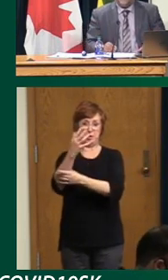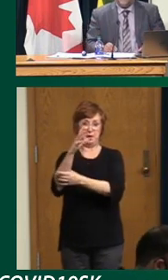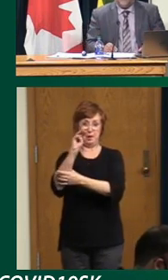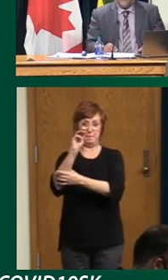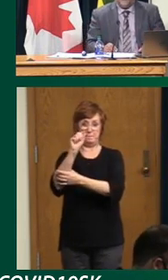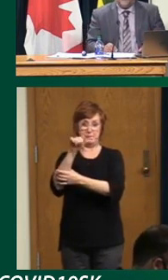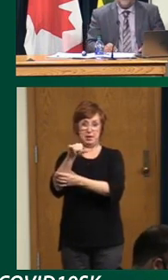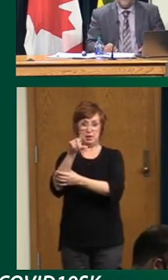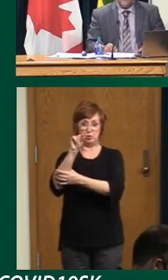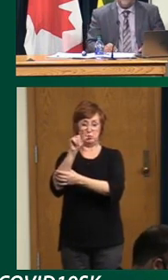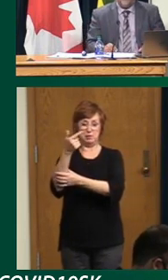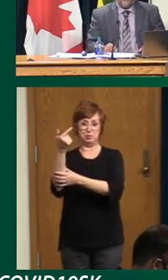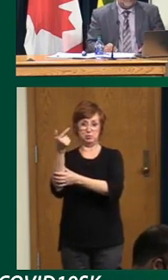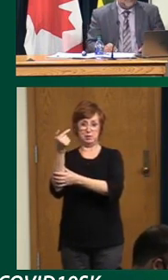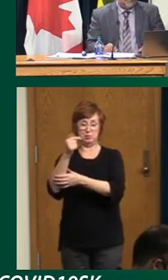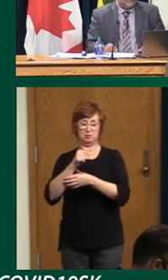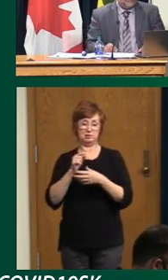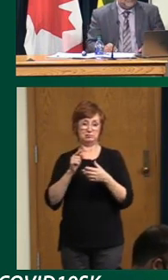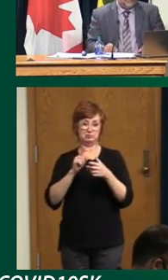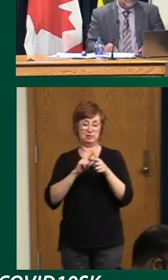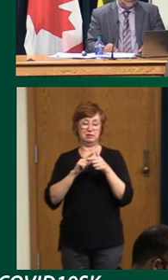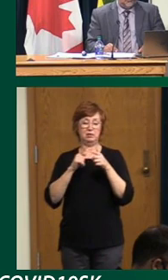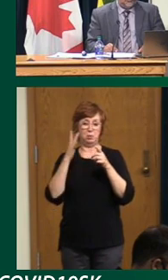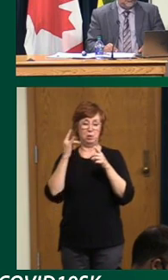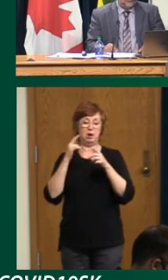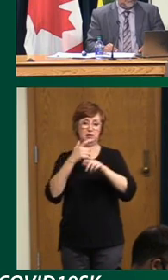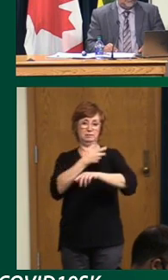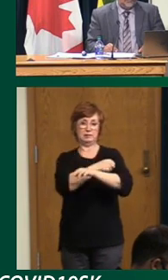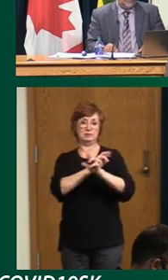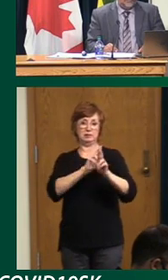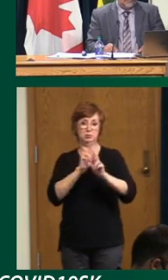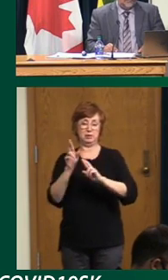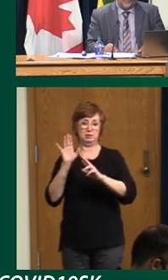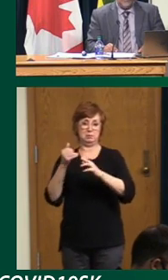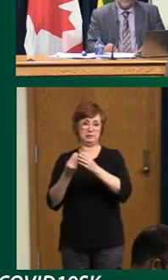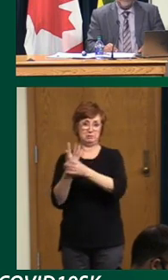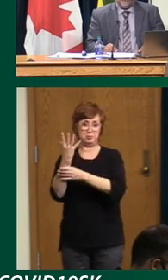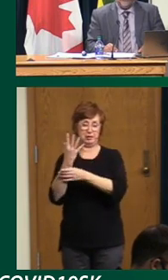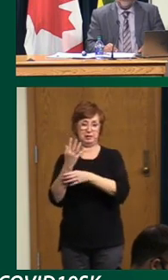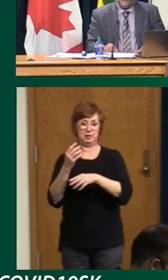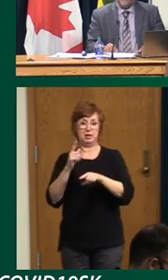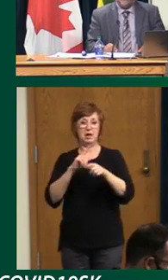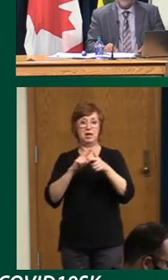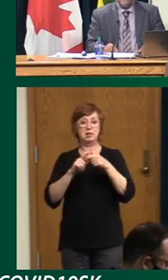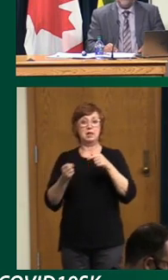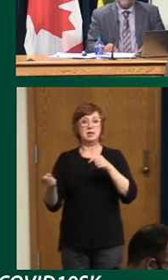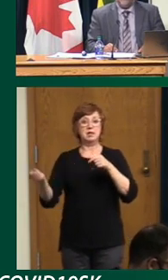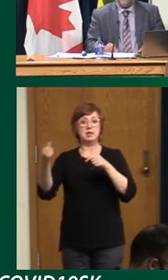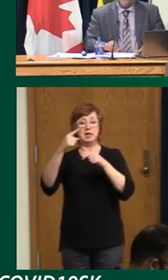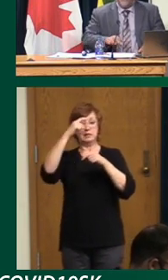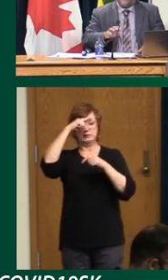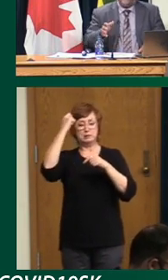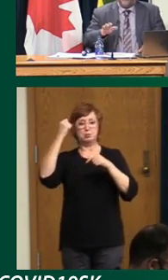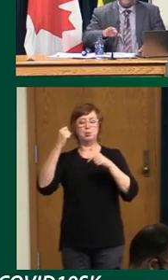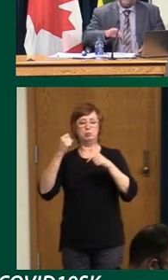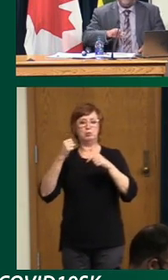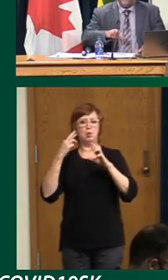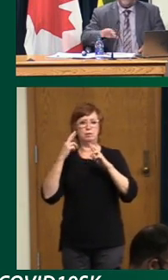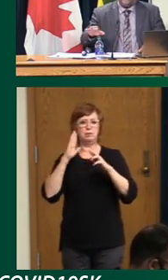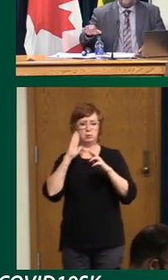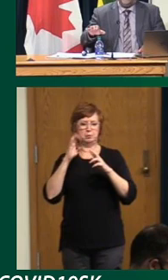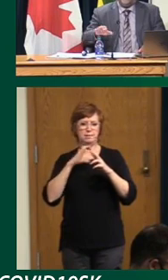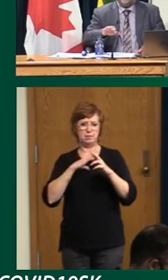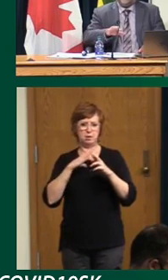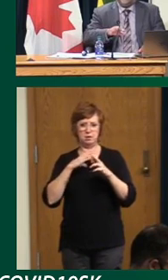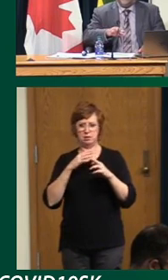and by next year fall, we may be in a better place. But what we want to do is, if you look at the bottom slide, we want to address this current peak and go back to